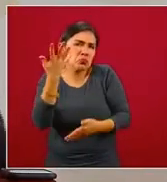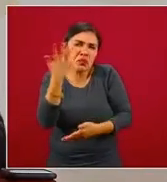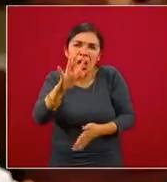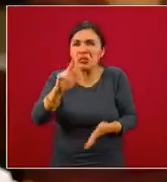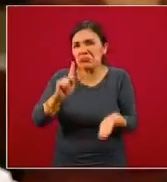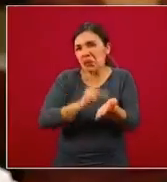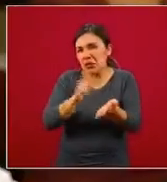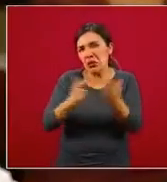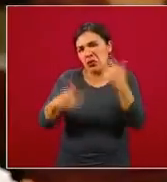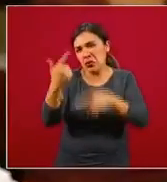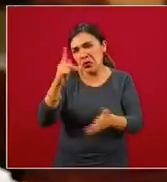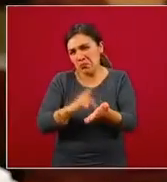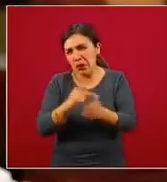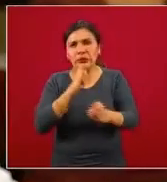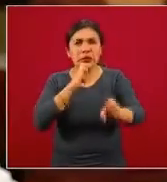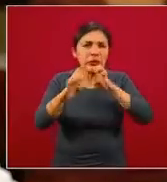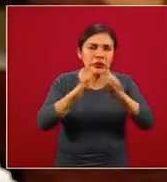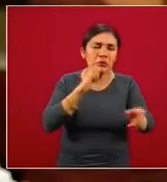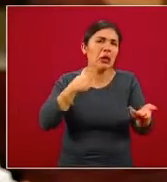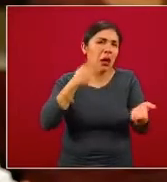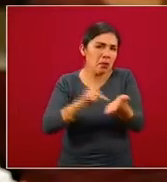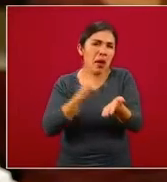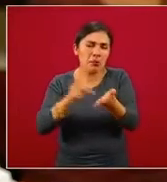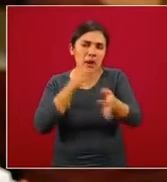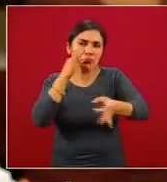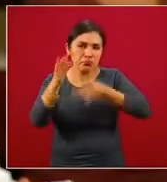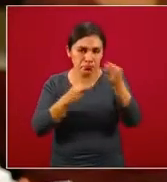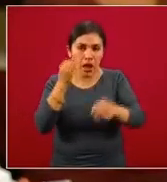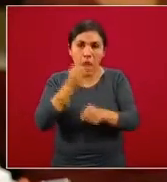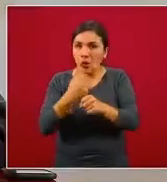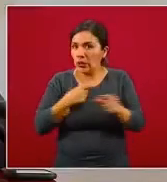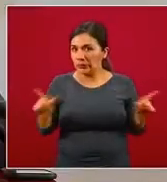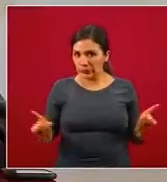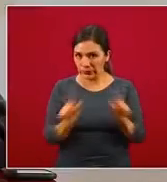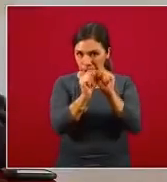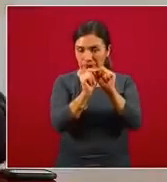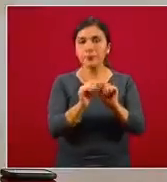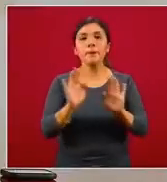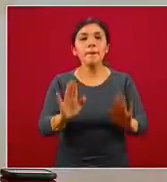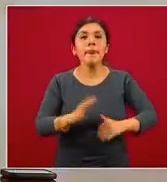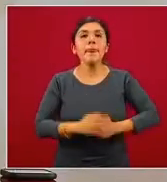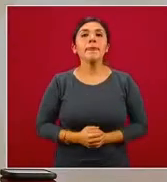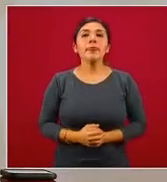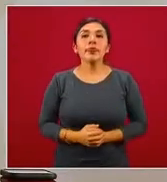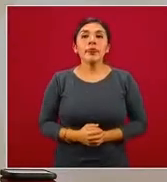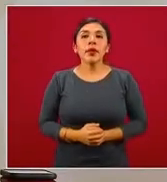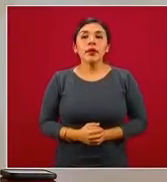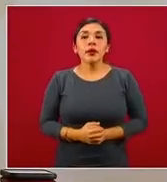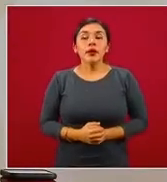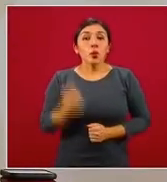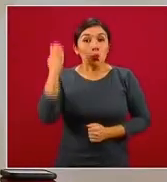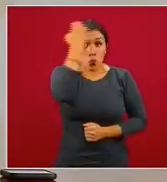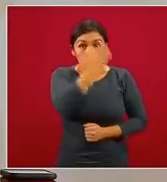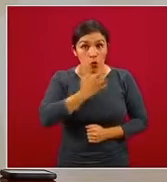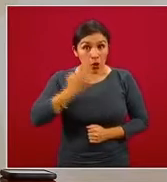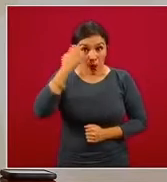decision? And could you explain? Well, we have very, very limited time left, but we have explained this